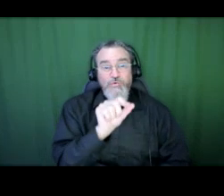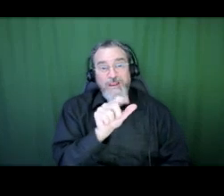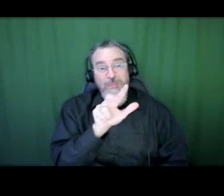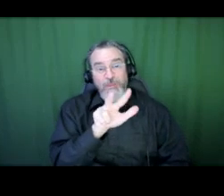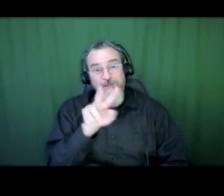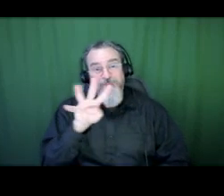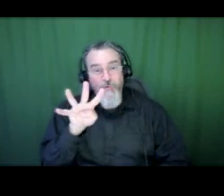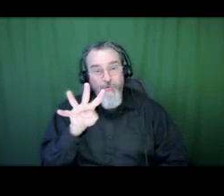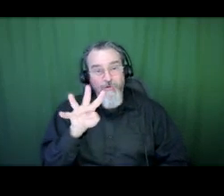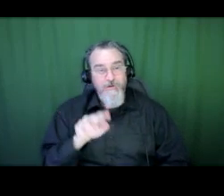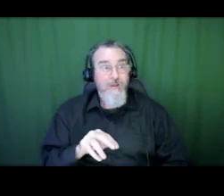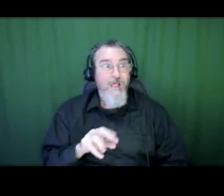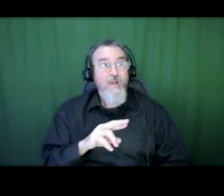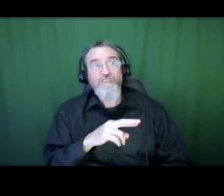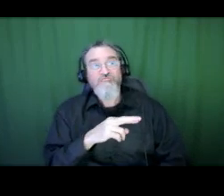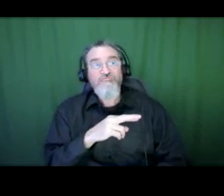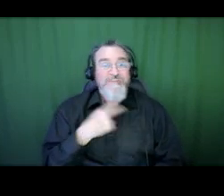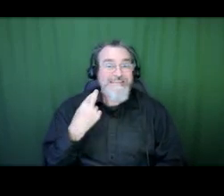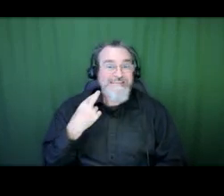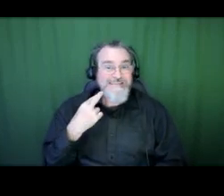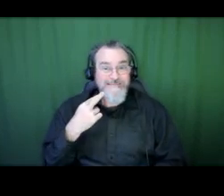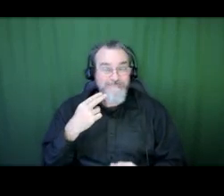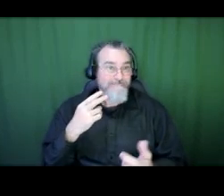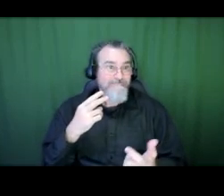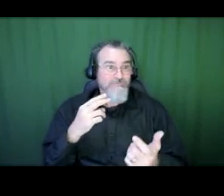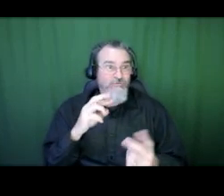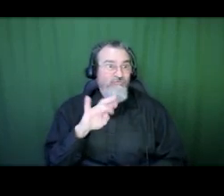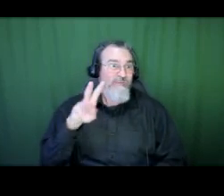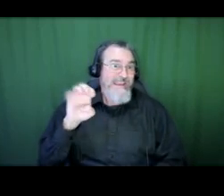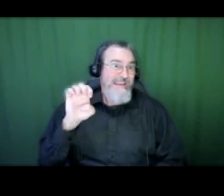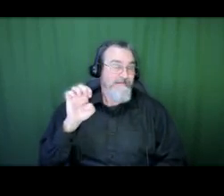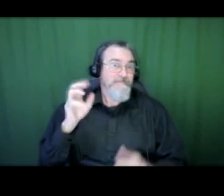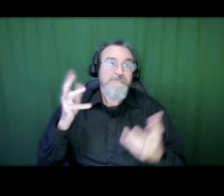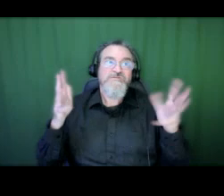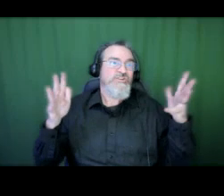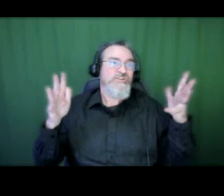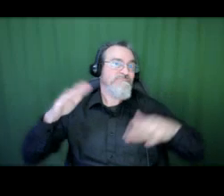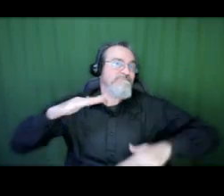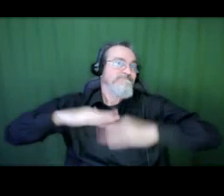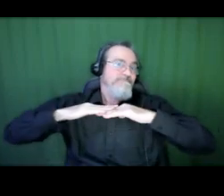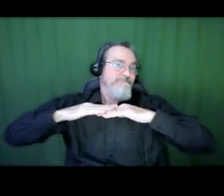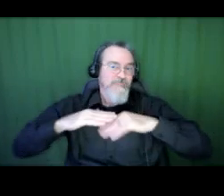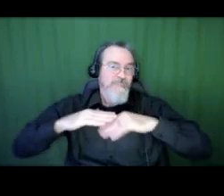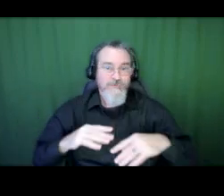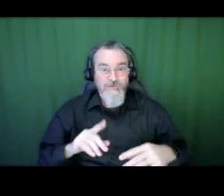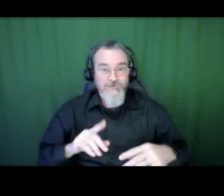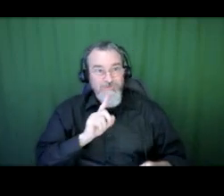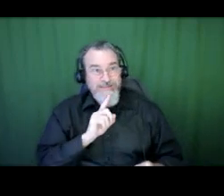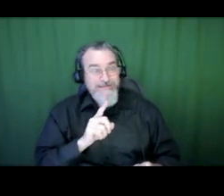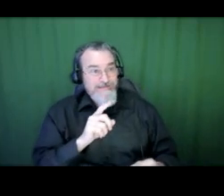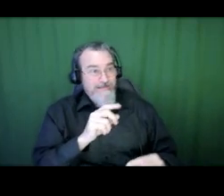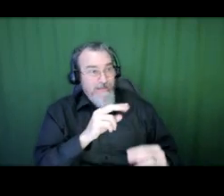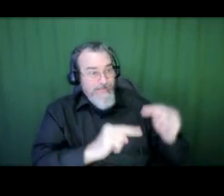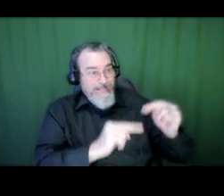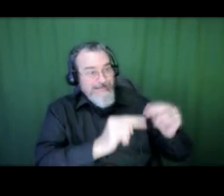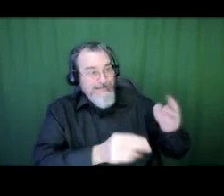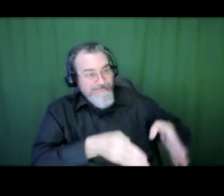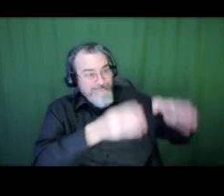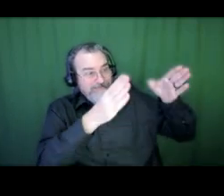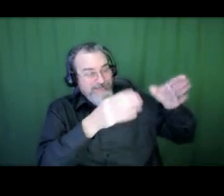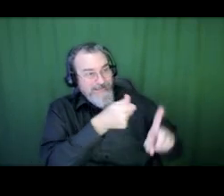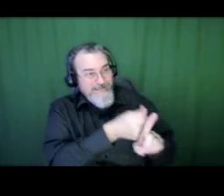will be achieved. And so there's really not a lot of time before the buildings become devalued. And